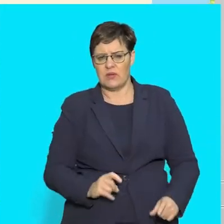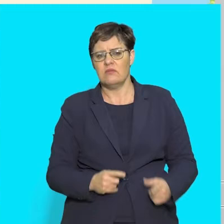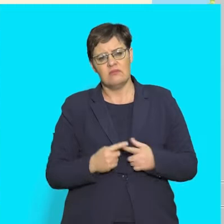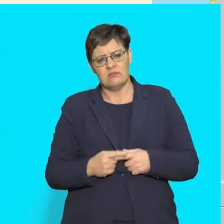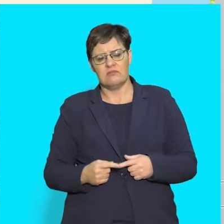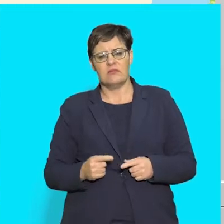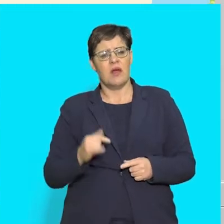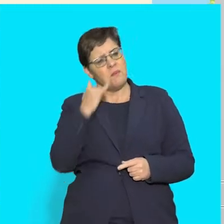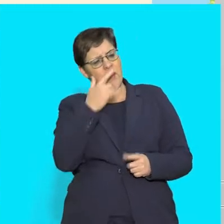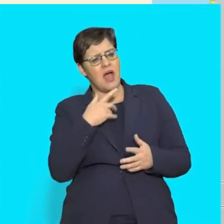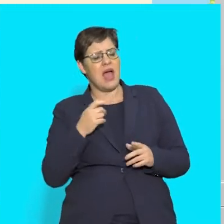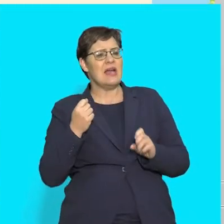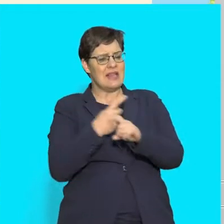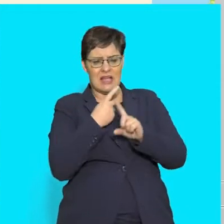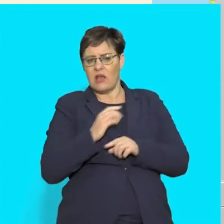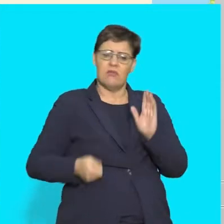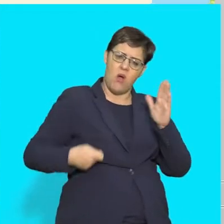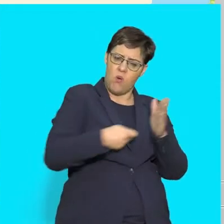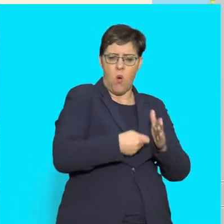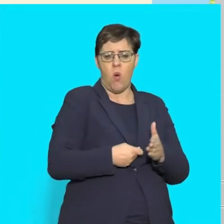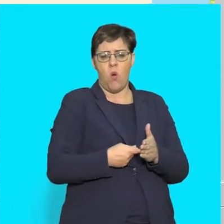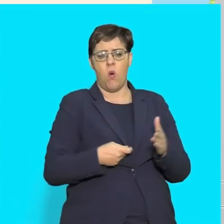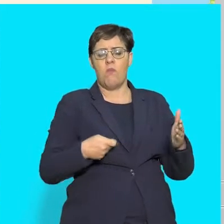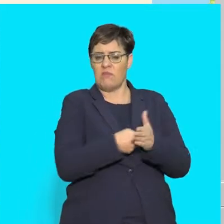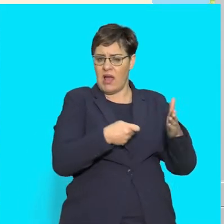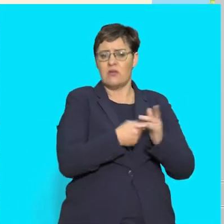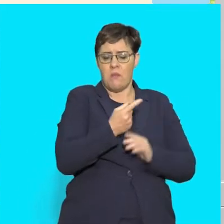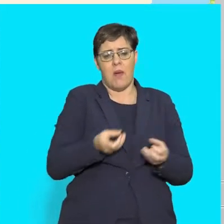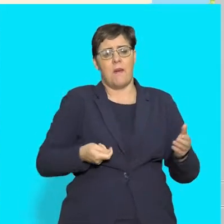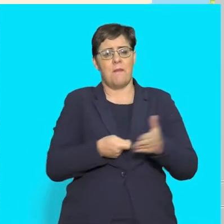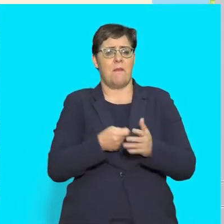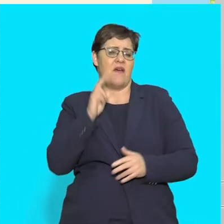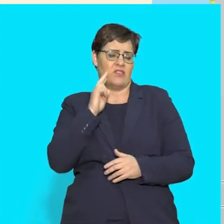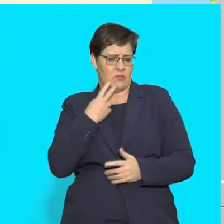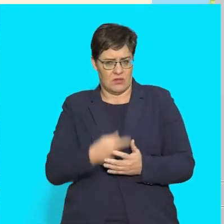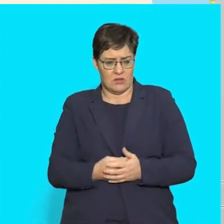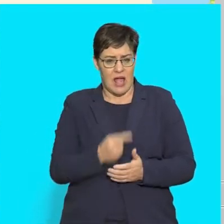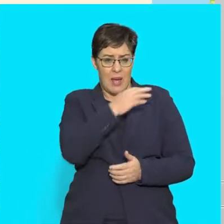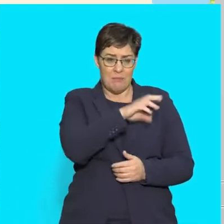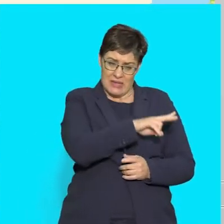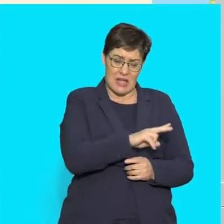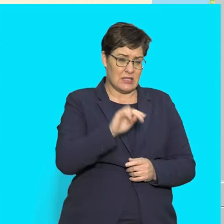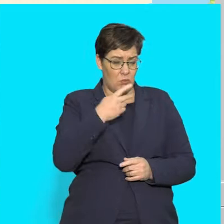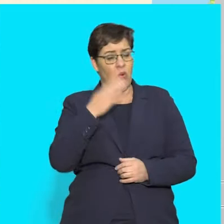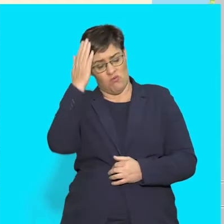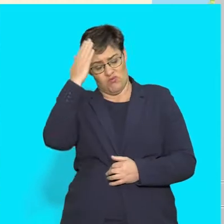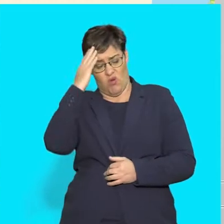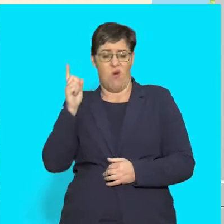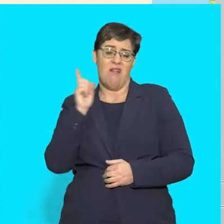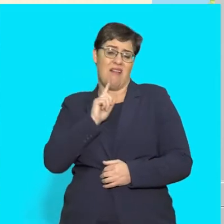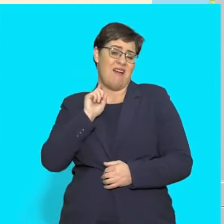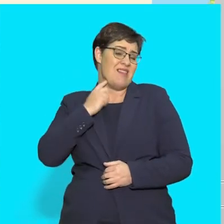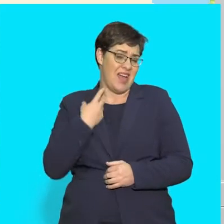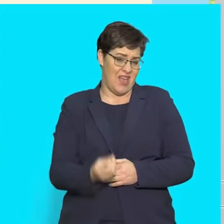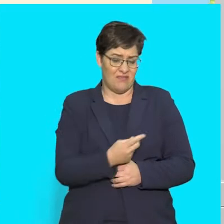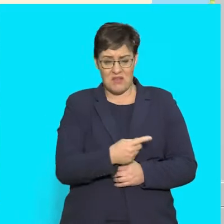for a taxi so that she could go to the market to buy vegetables. Peter and Thabo knew they had lied. They felt very